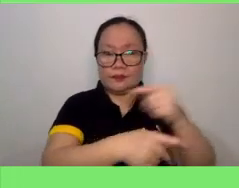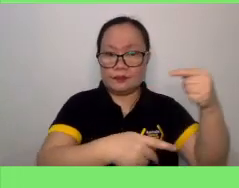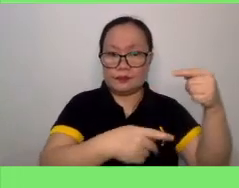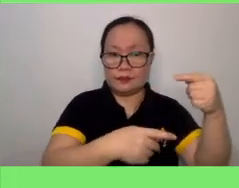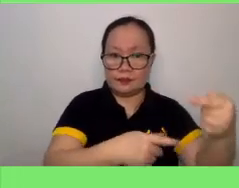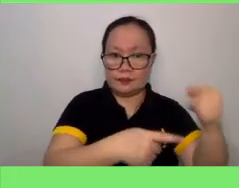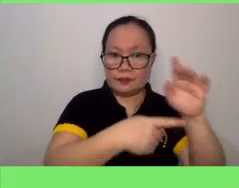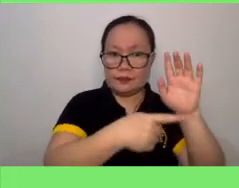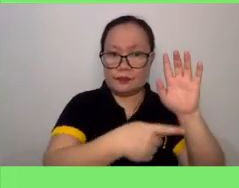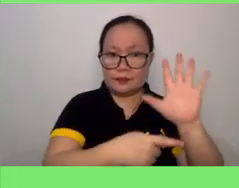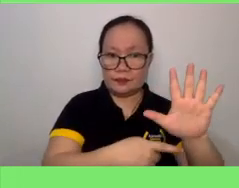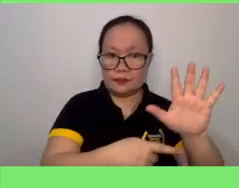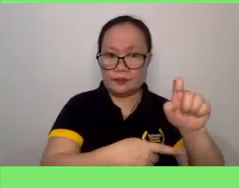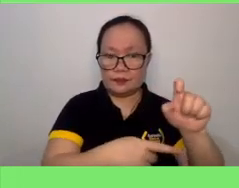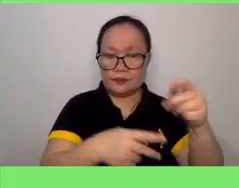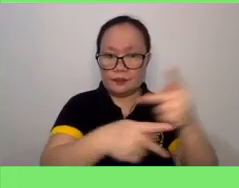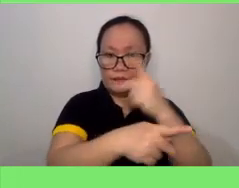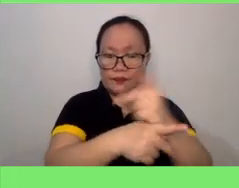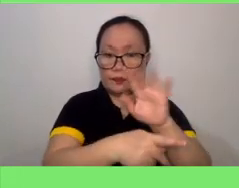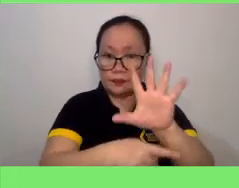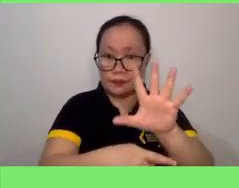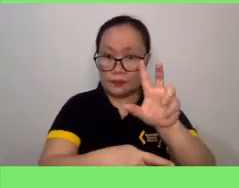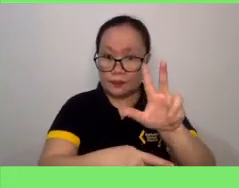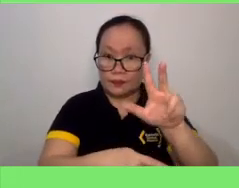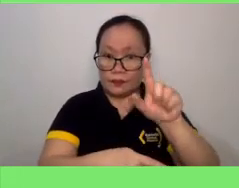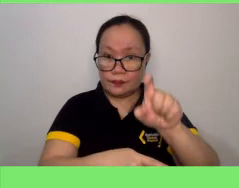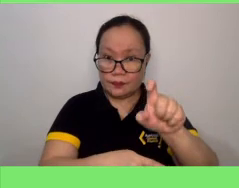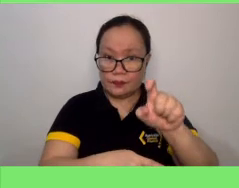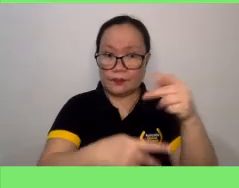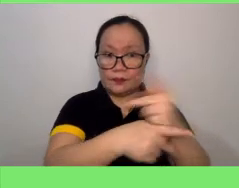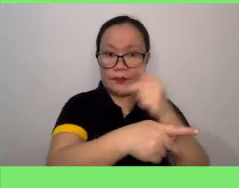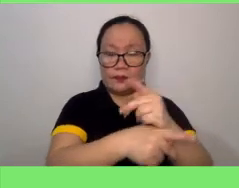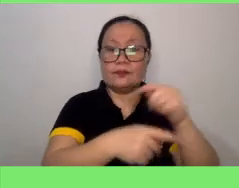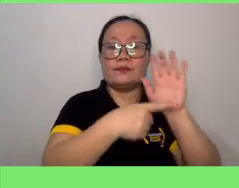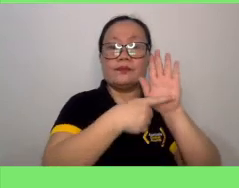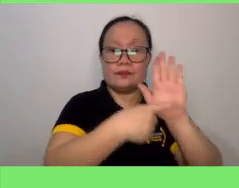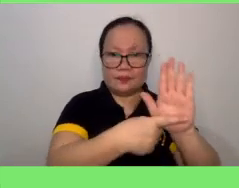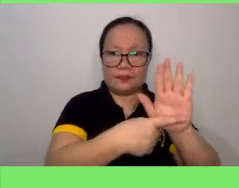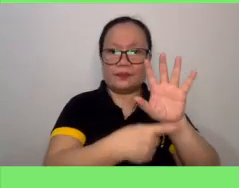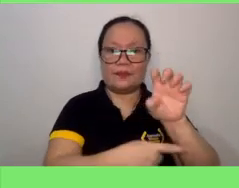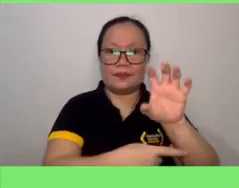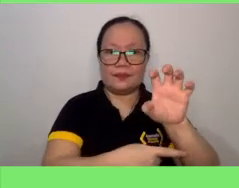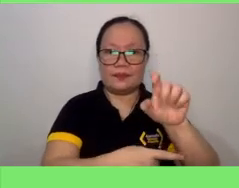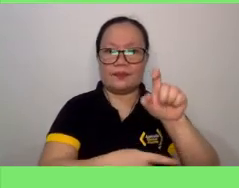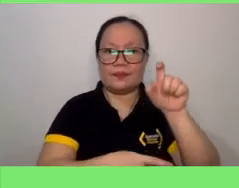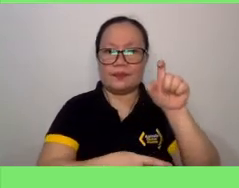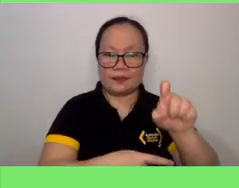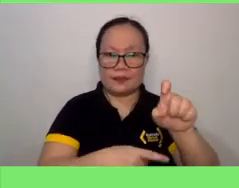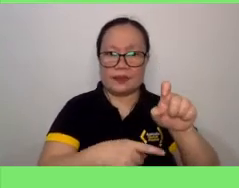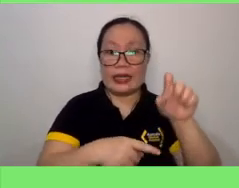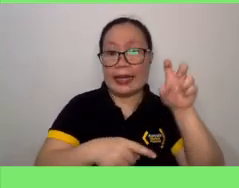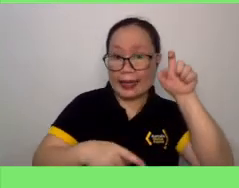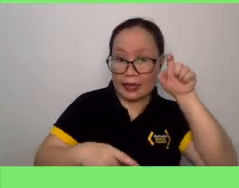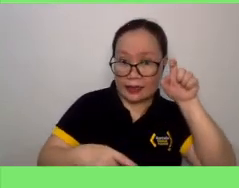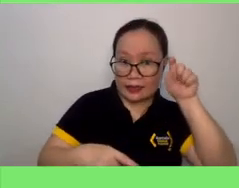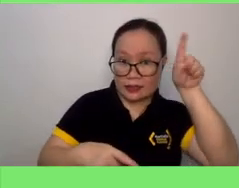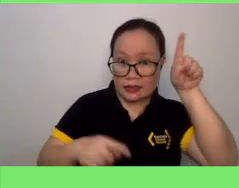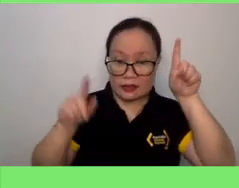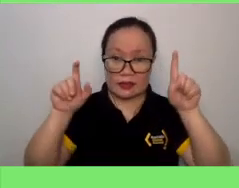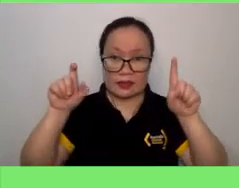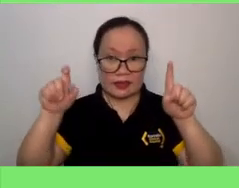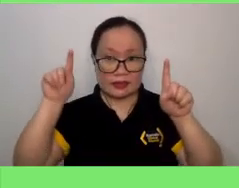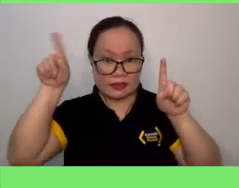negative 15x squared. Bakit x squared? Kasi po, same base ito, so i-add natin ang exponent nila. 1, 1, so that